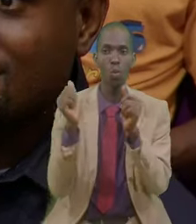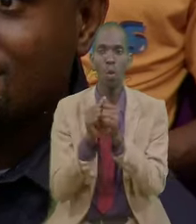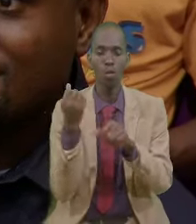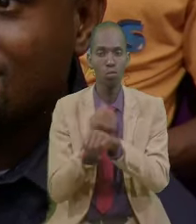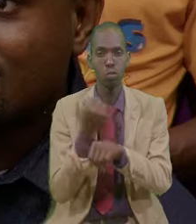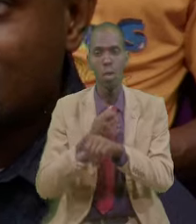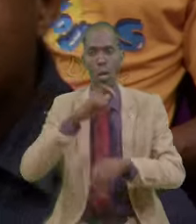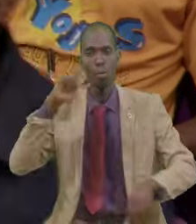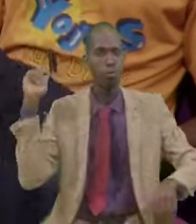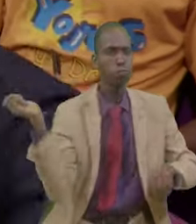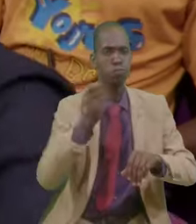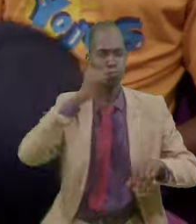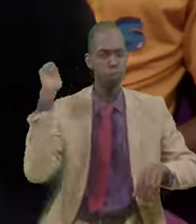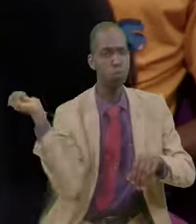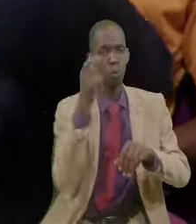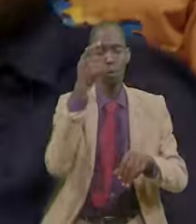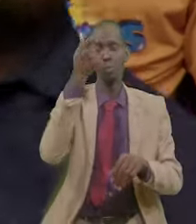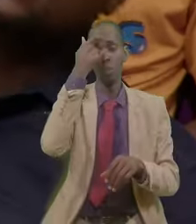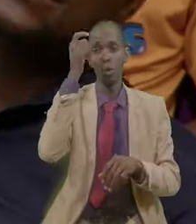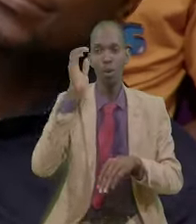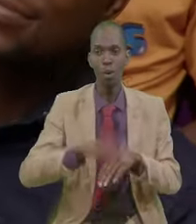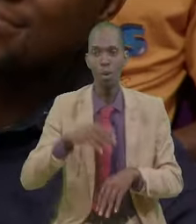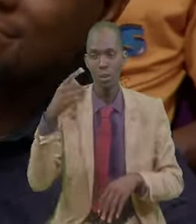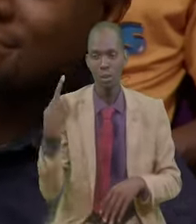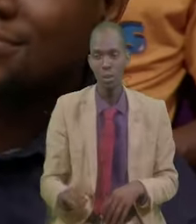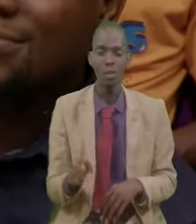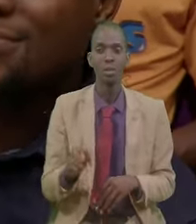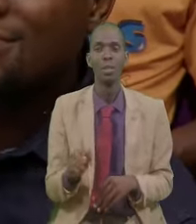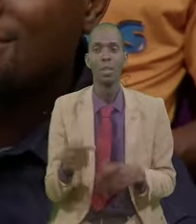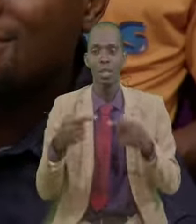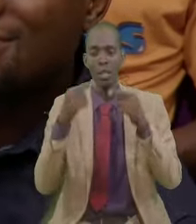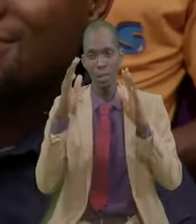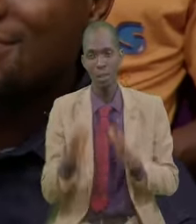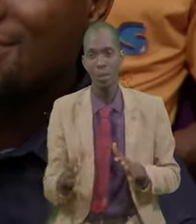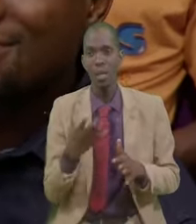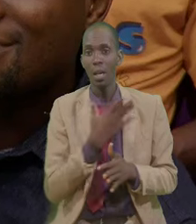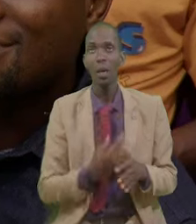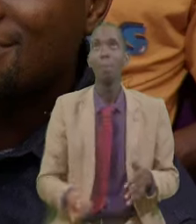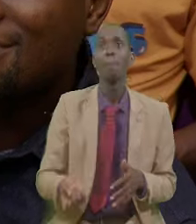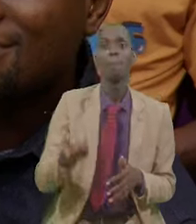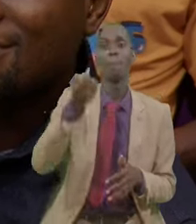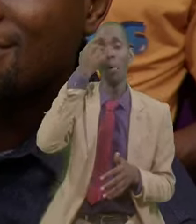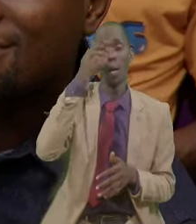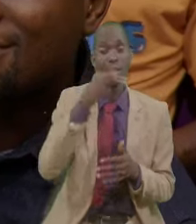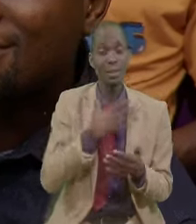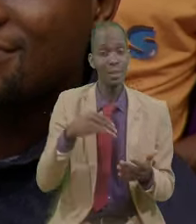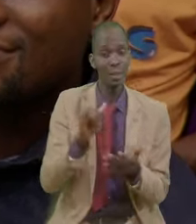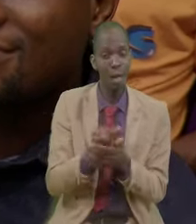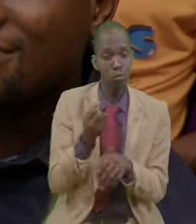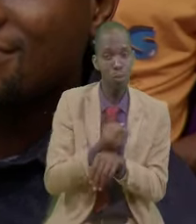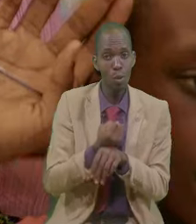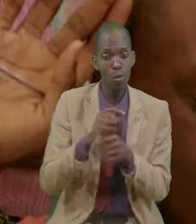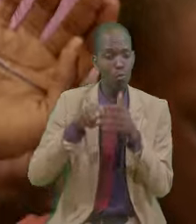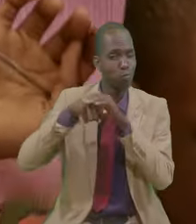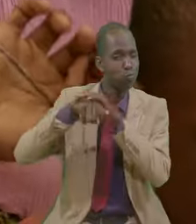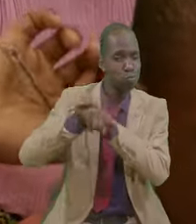the Philistine. You will smite them. In his forehead, that the stone sunk